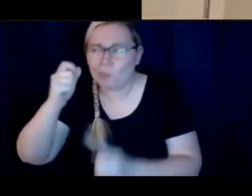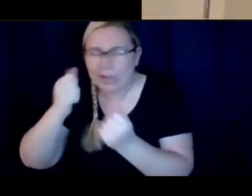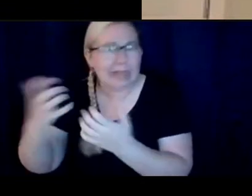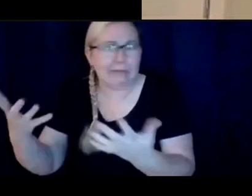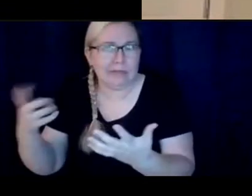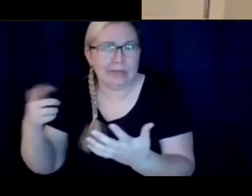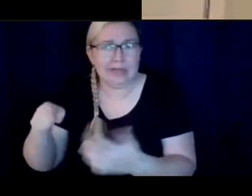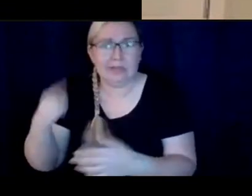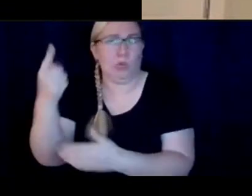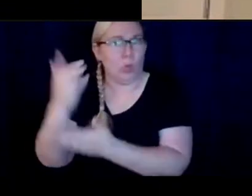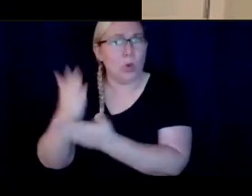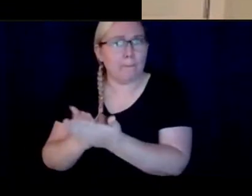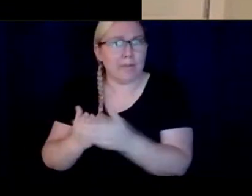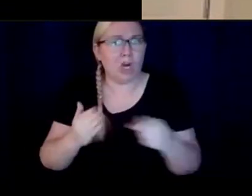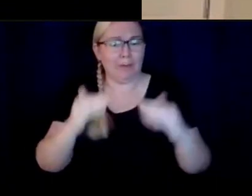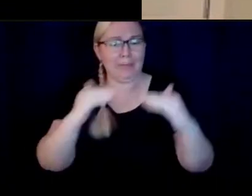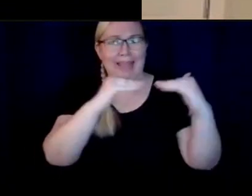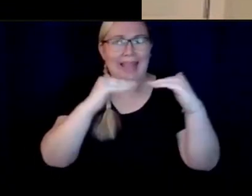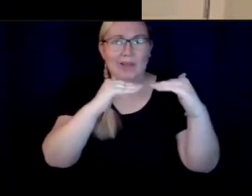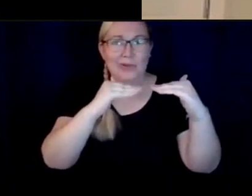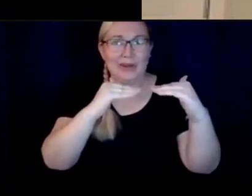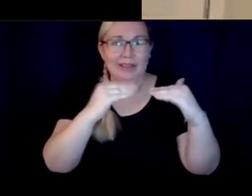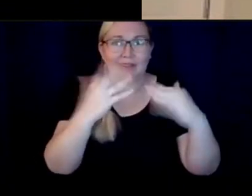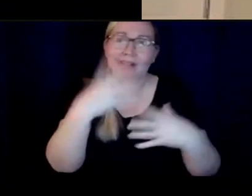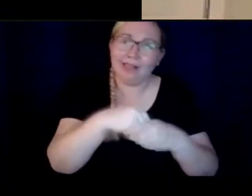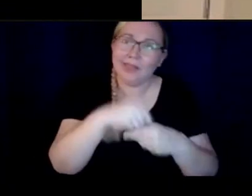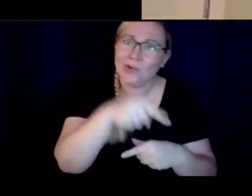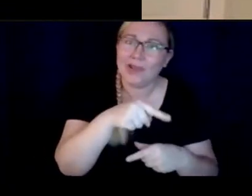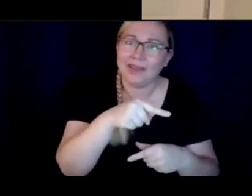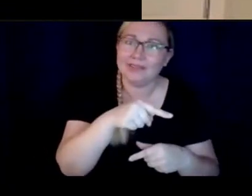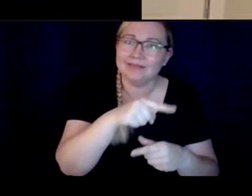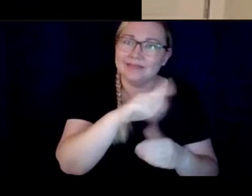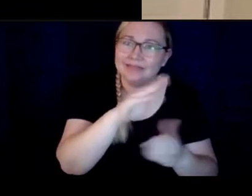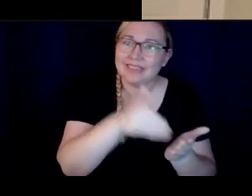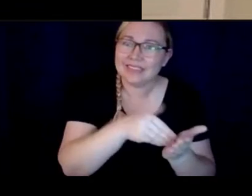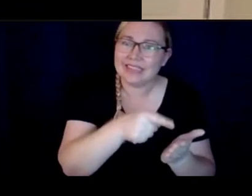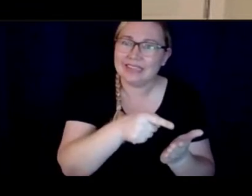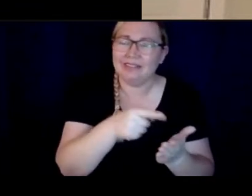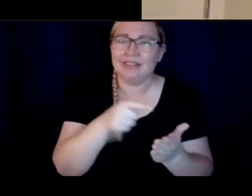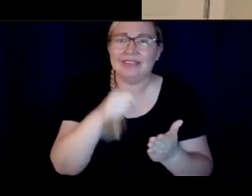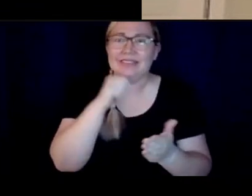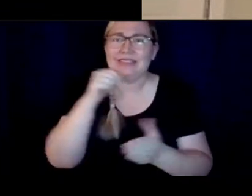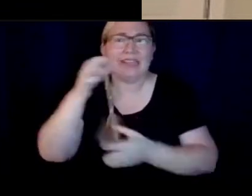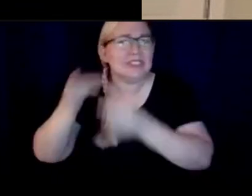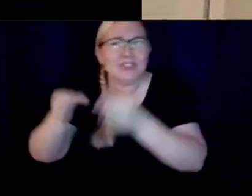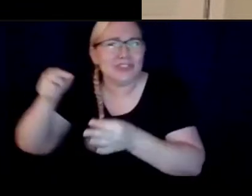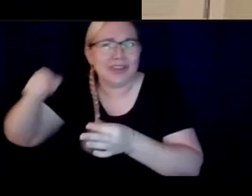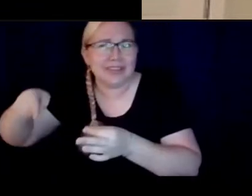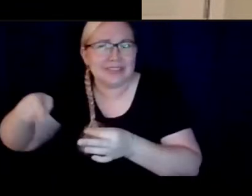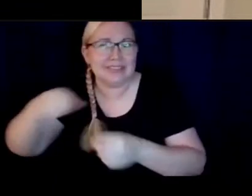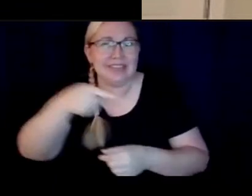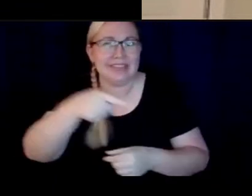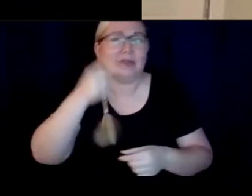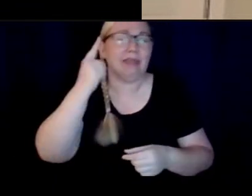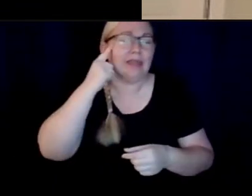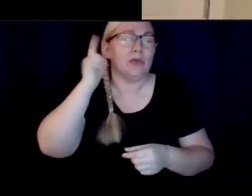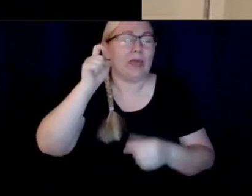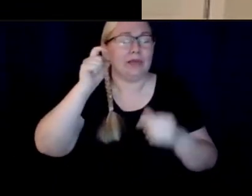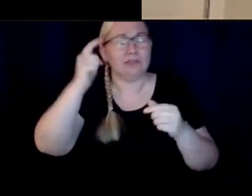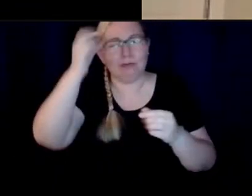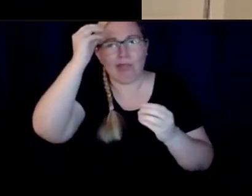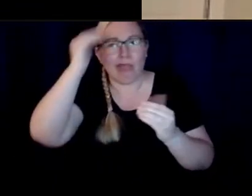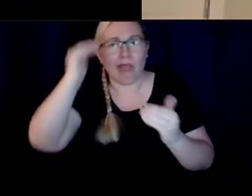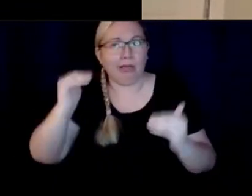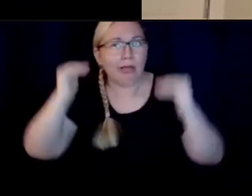equity. It is really not justice at all, right? So I think we have to aim higher, right? I think